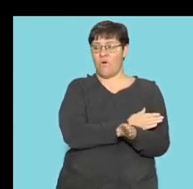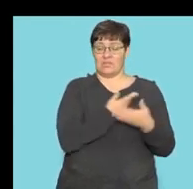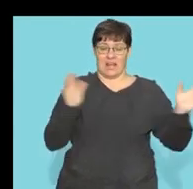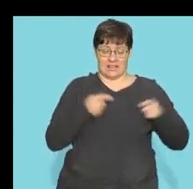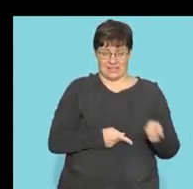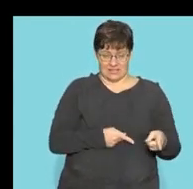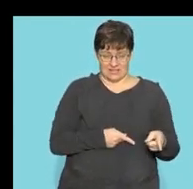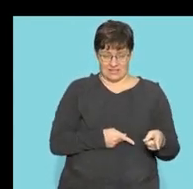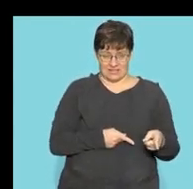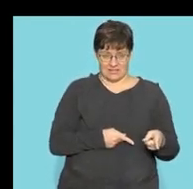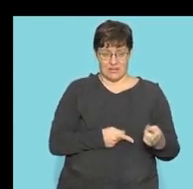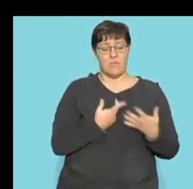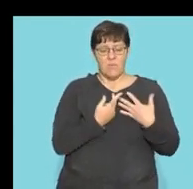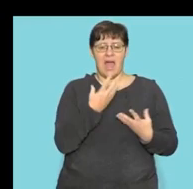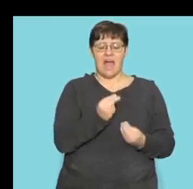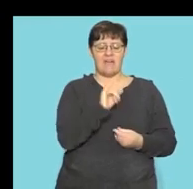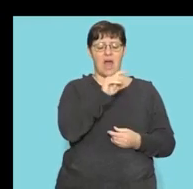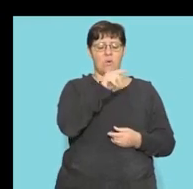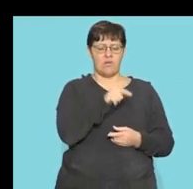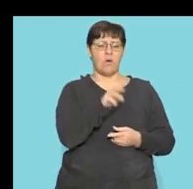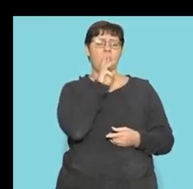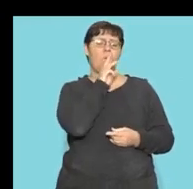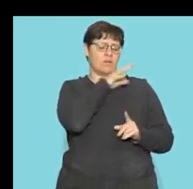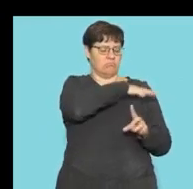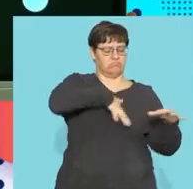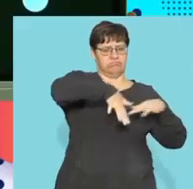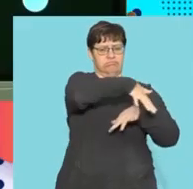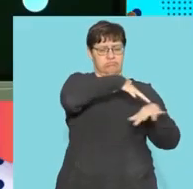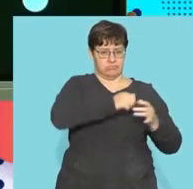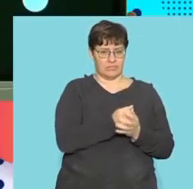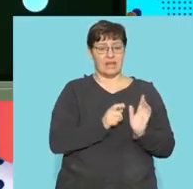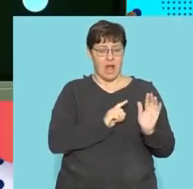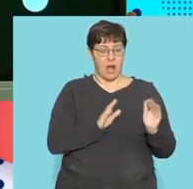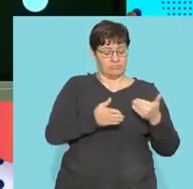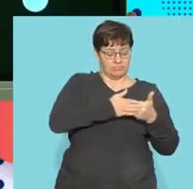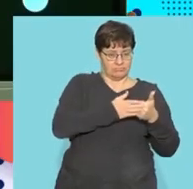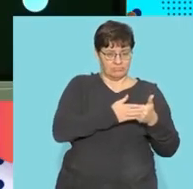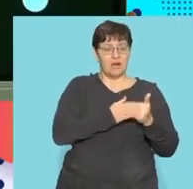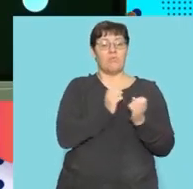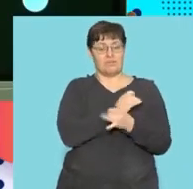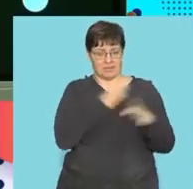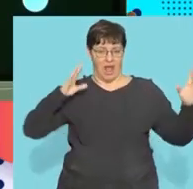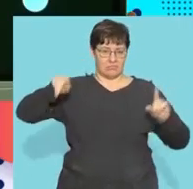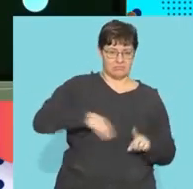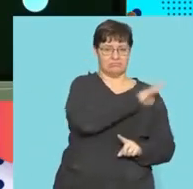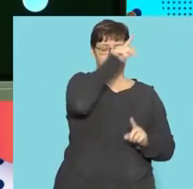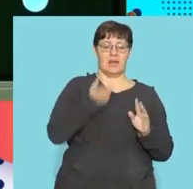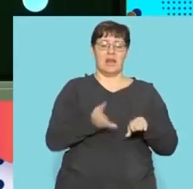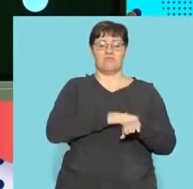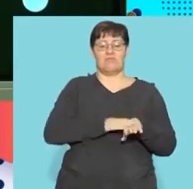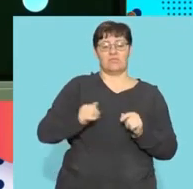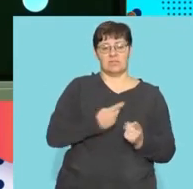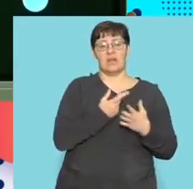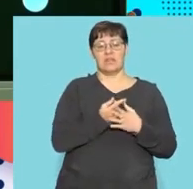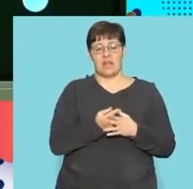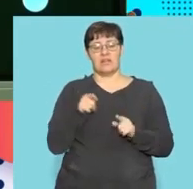So what did we have at the beginning? We've just got the ions that are in the electrolyte. We're then going to turn on the switch and there's a